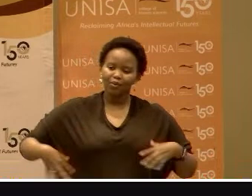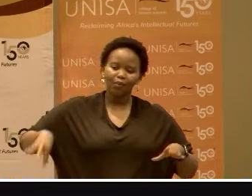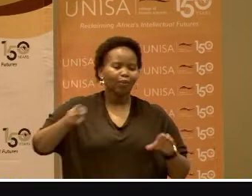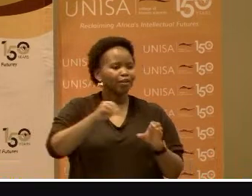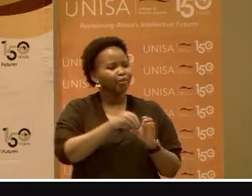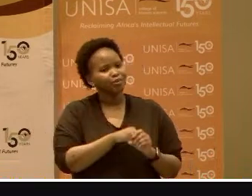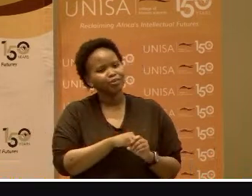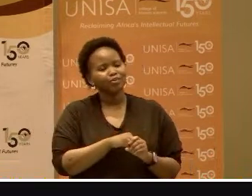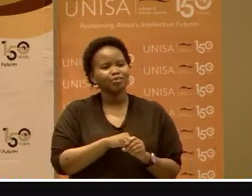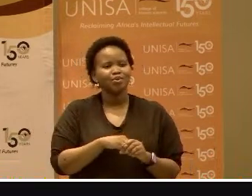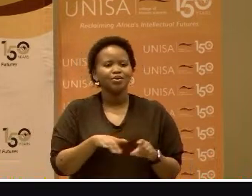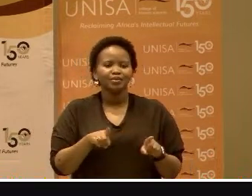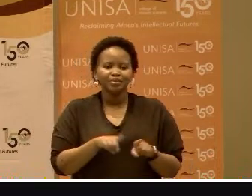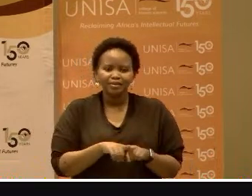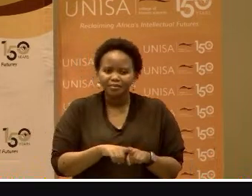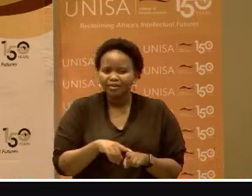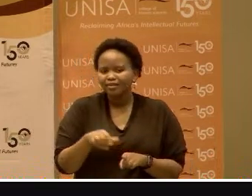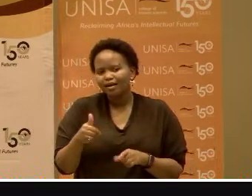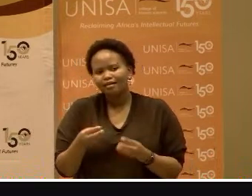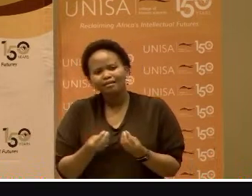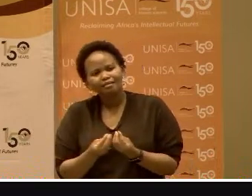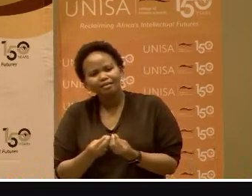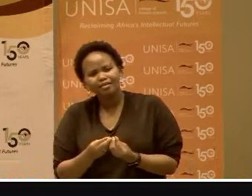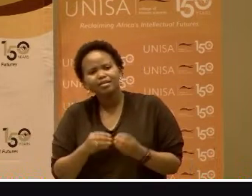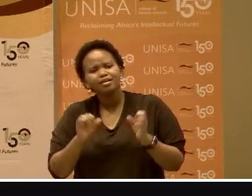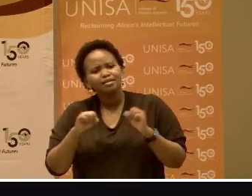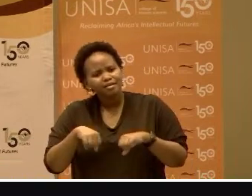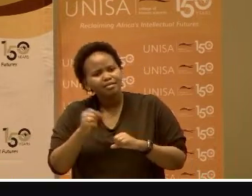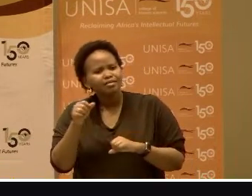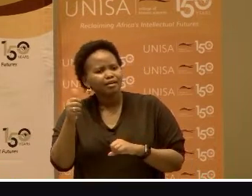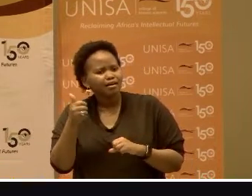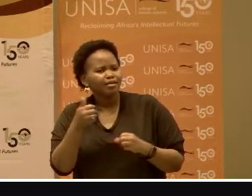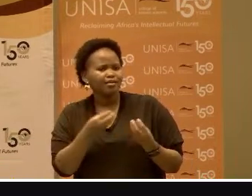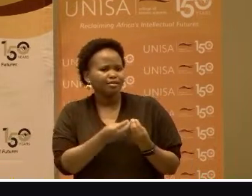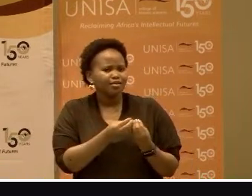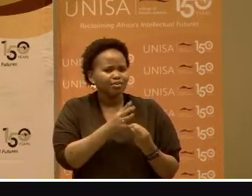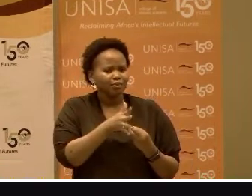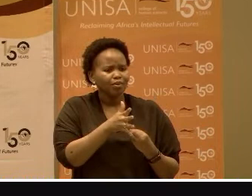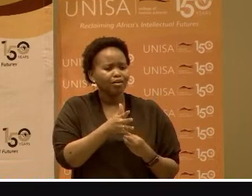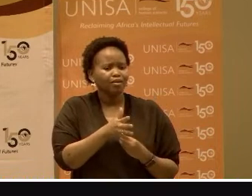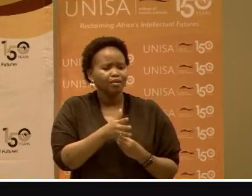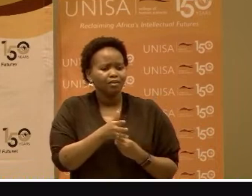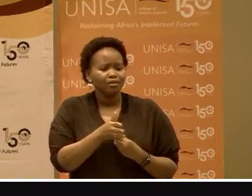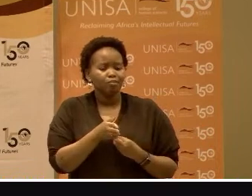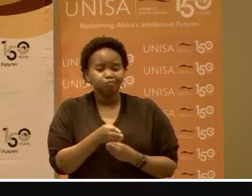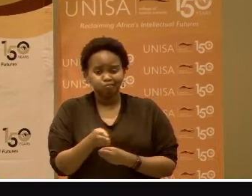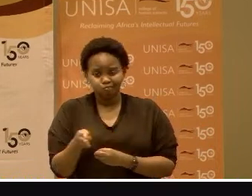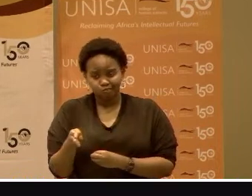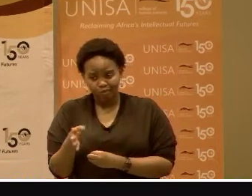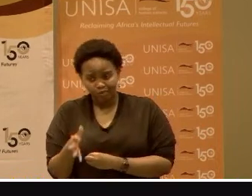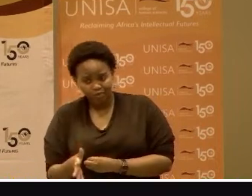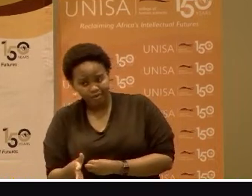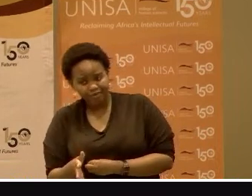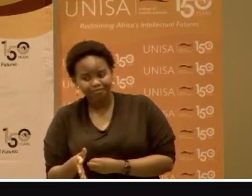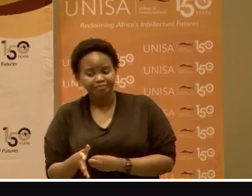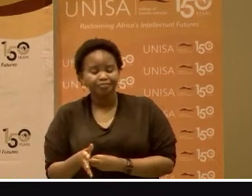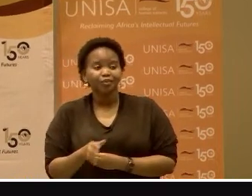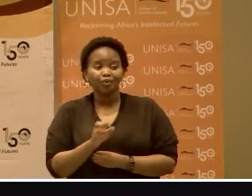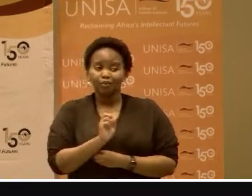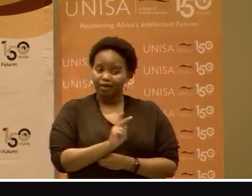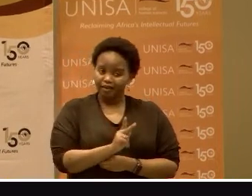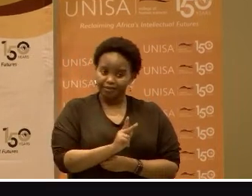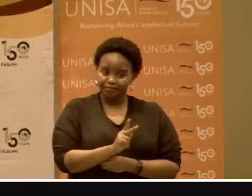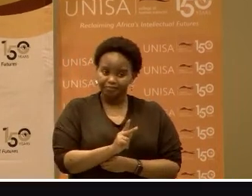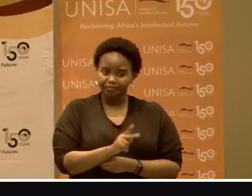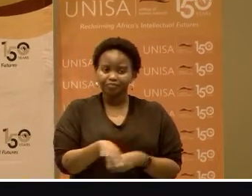factual experiences. Of course, COVID has dragged us into that, and it has come to stay. All right? Then